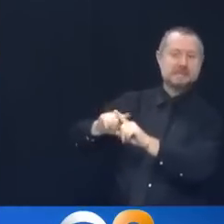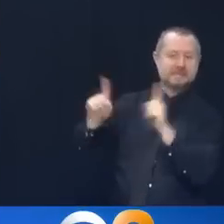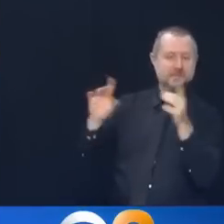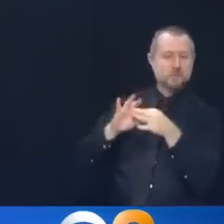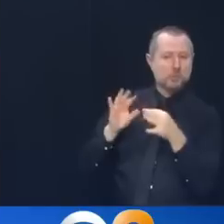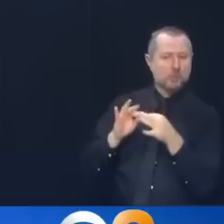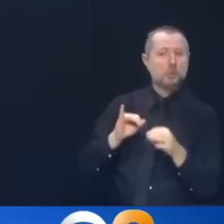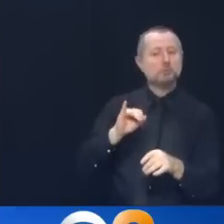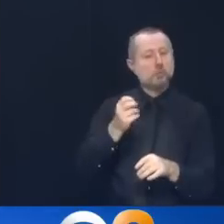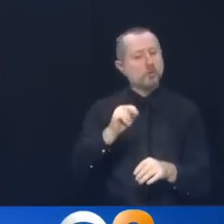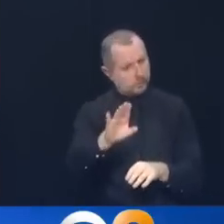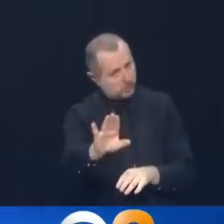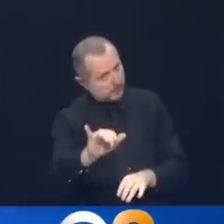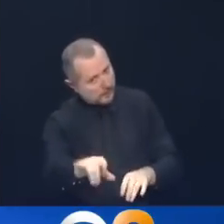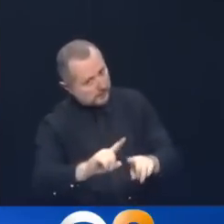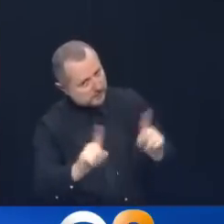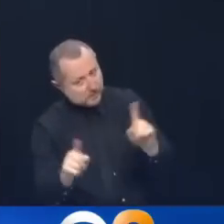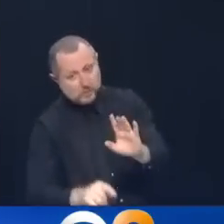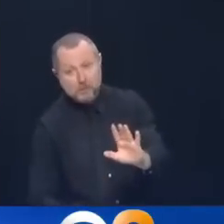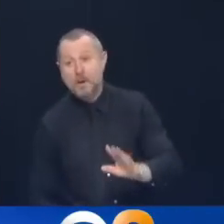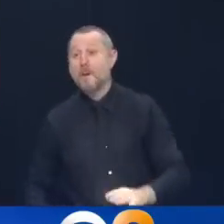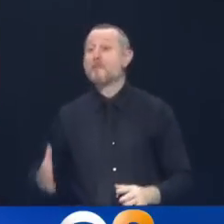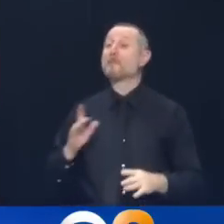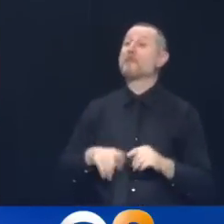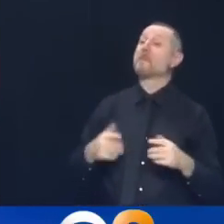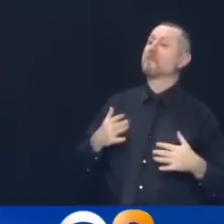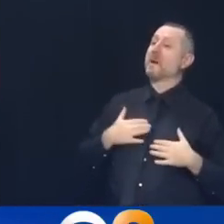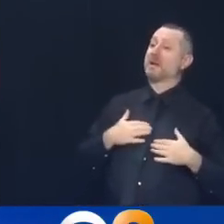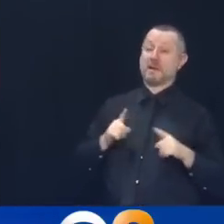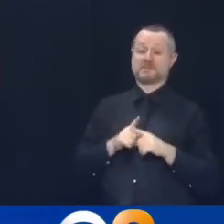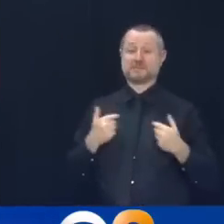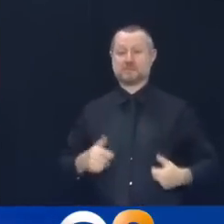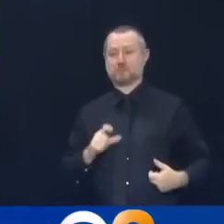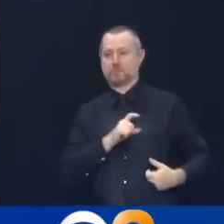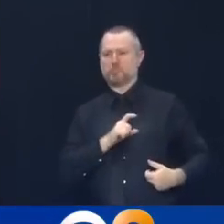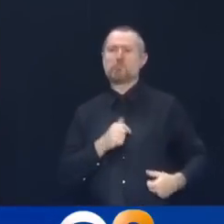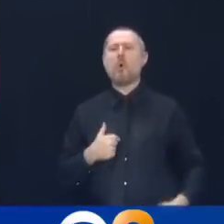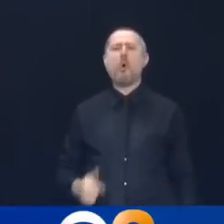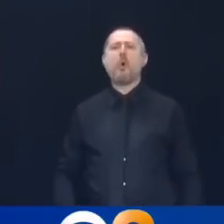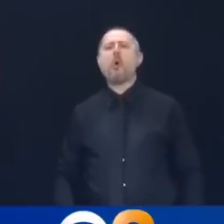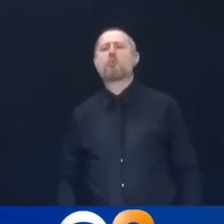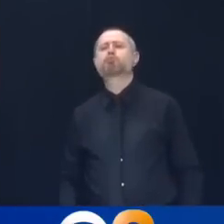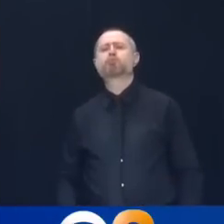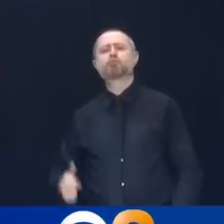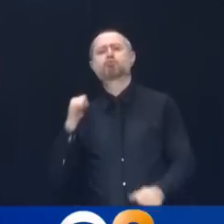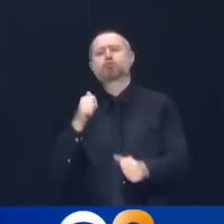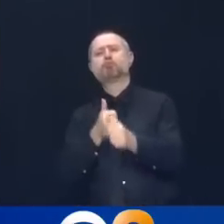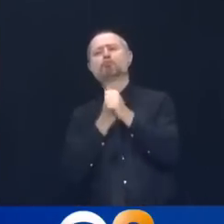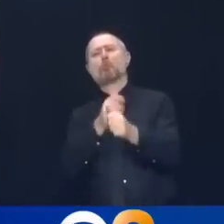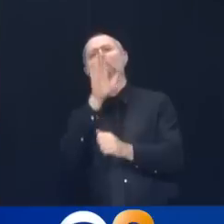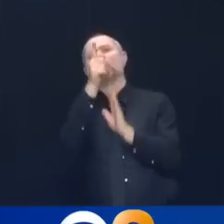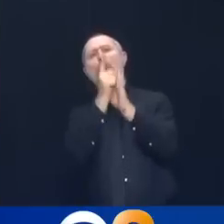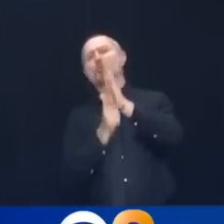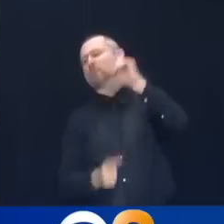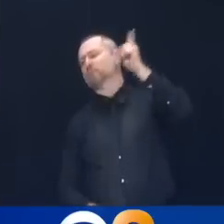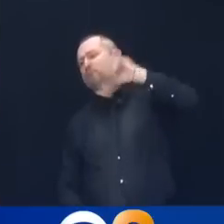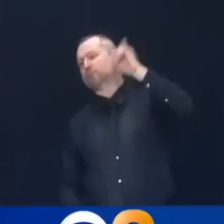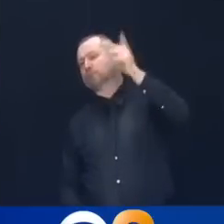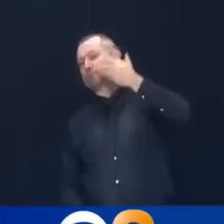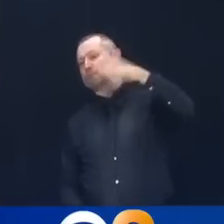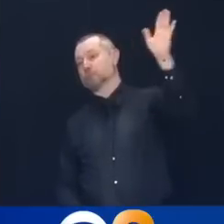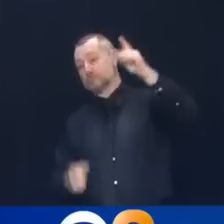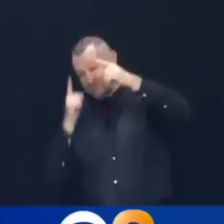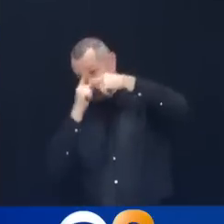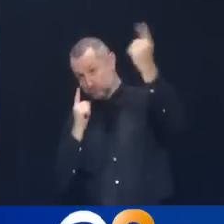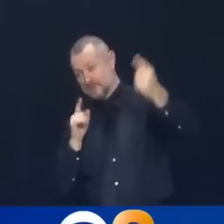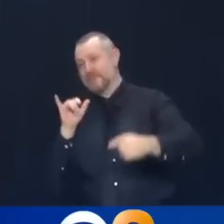saying, I just refuse to enforce that law because I don't agree with it.